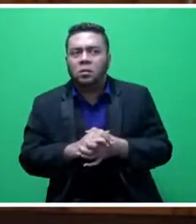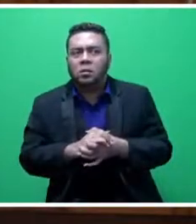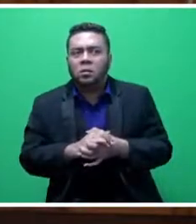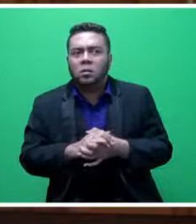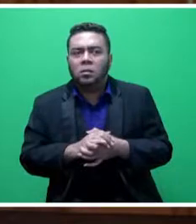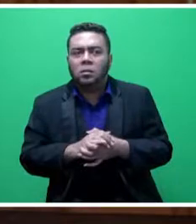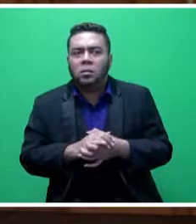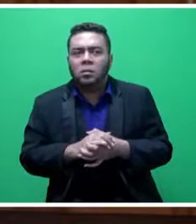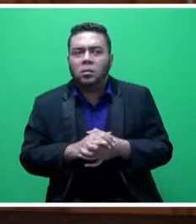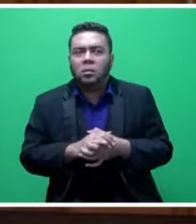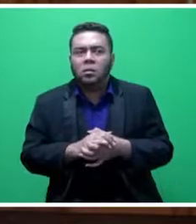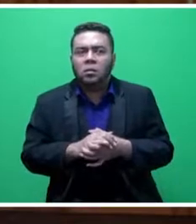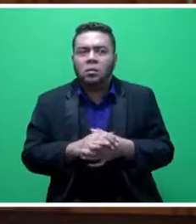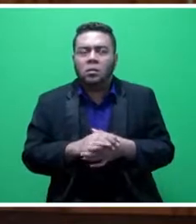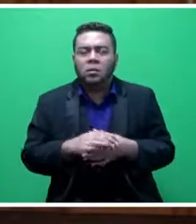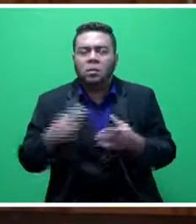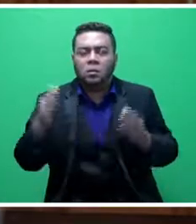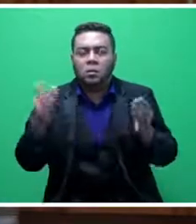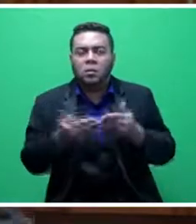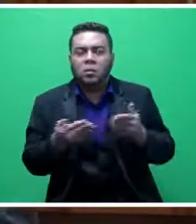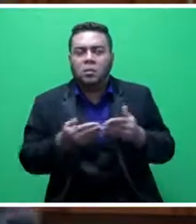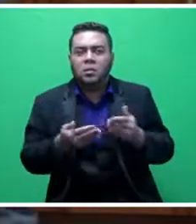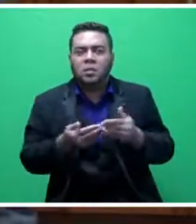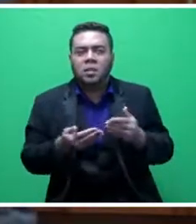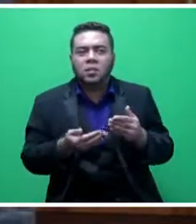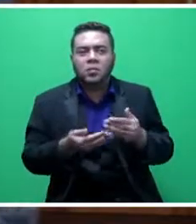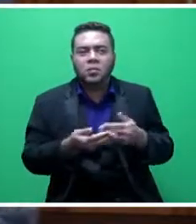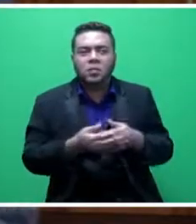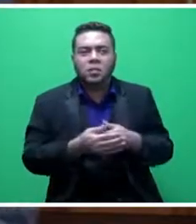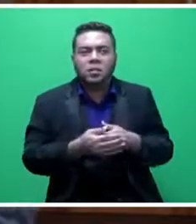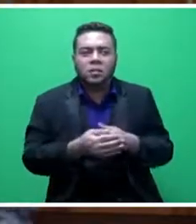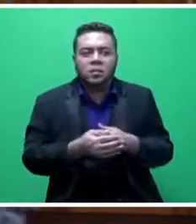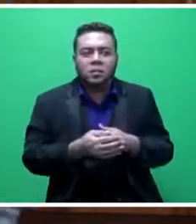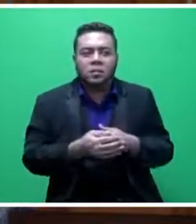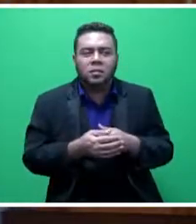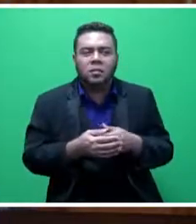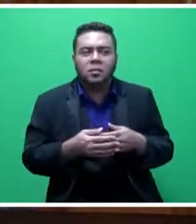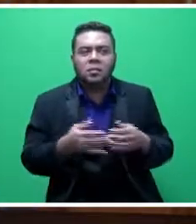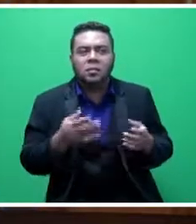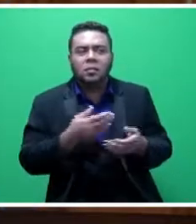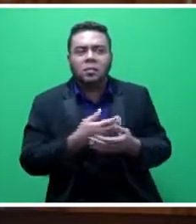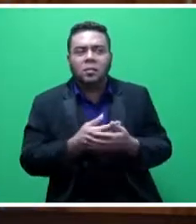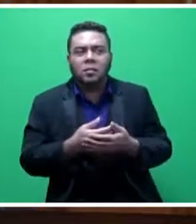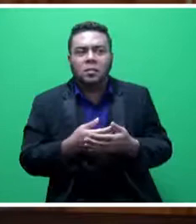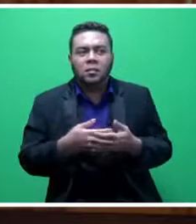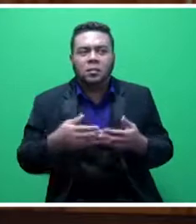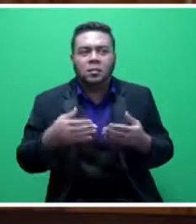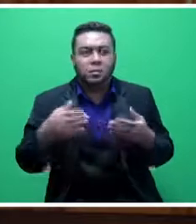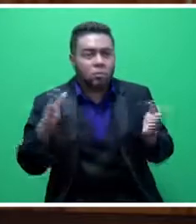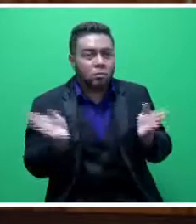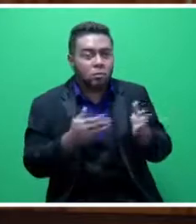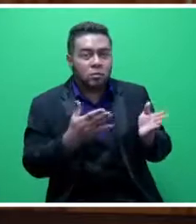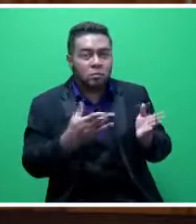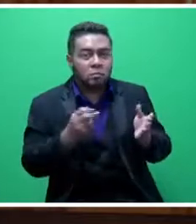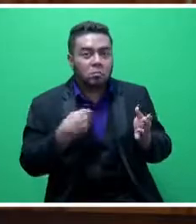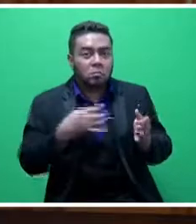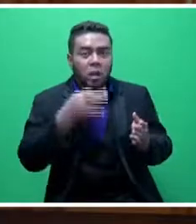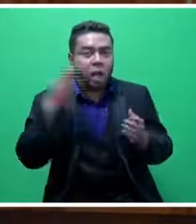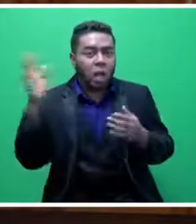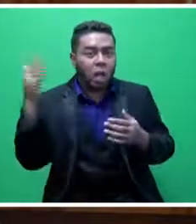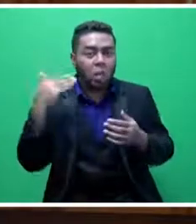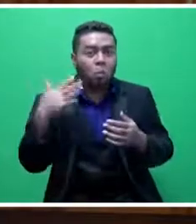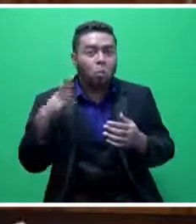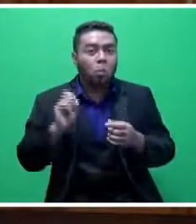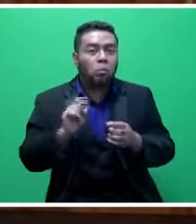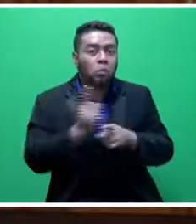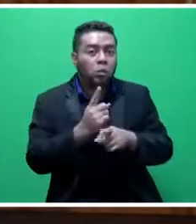been putting in place, Mr. Speaker. So that's what this Act simply seeks to do. We have, Mr. Speaker, sir, as I highlighted yesterday too, there are a number